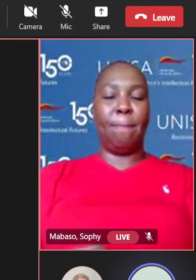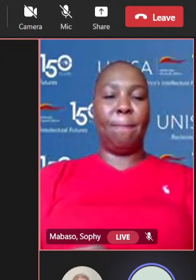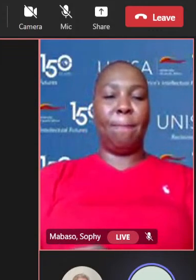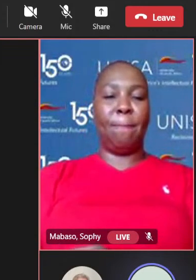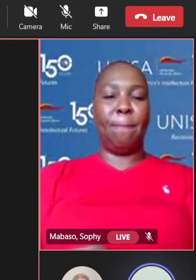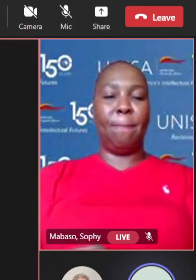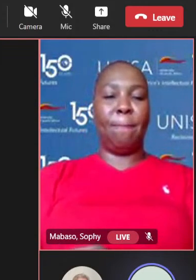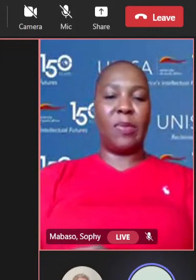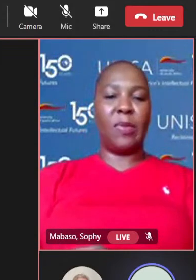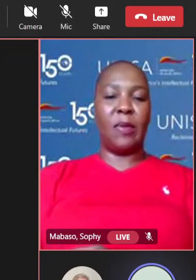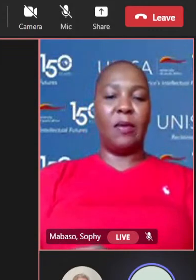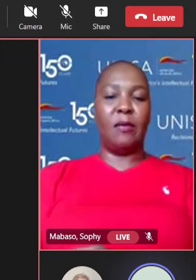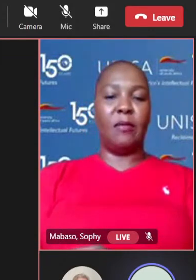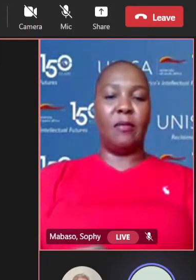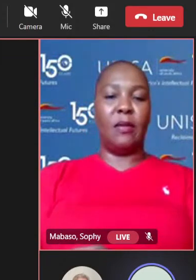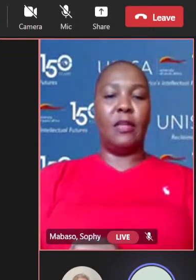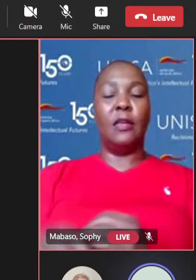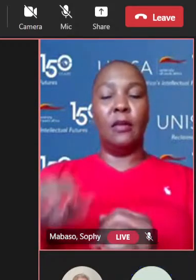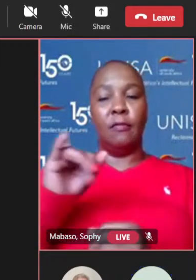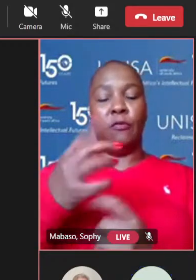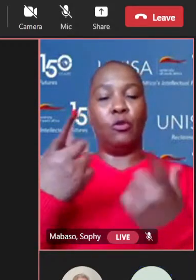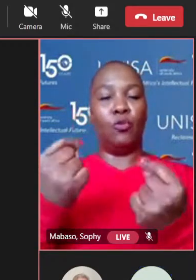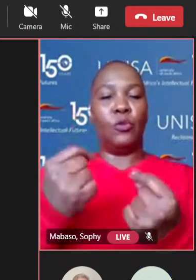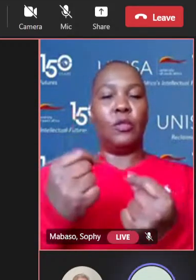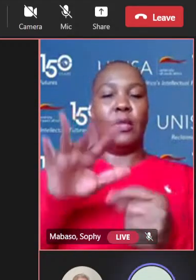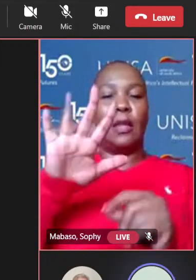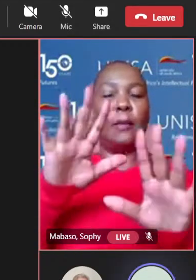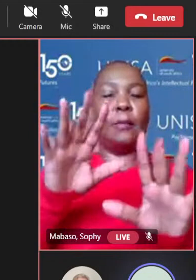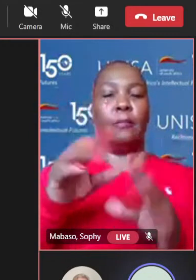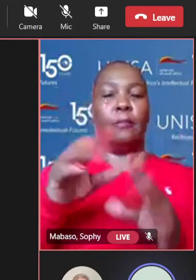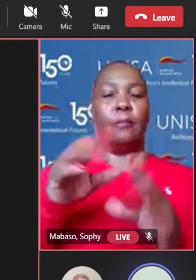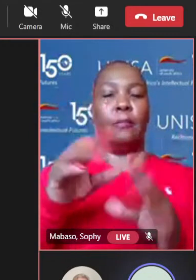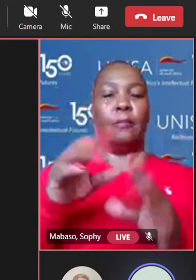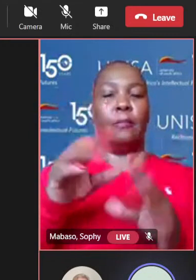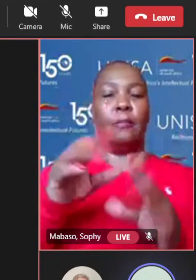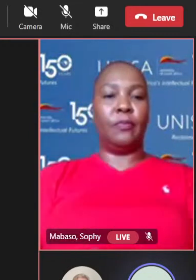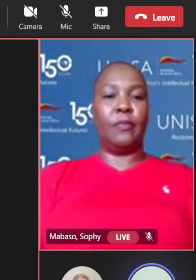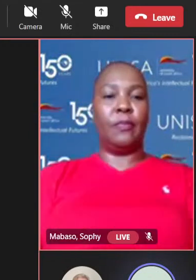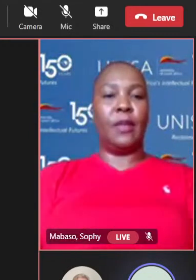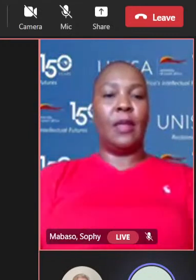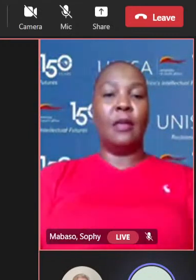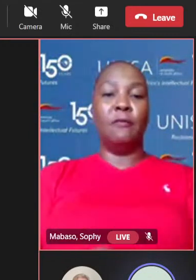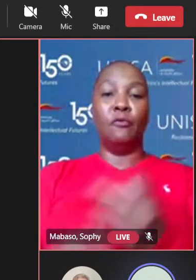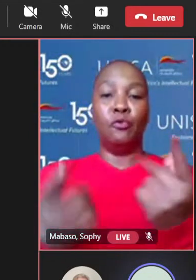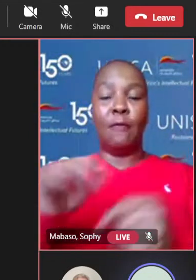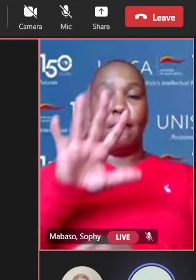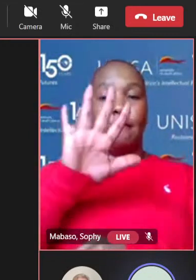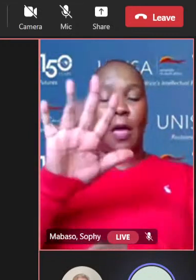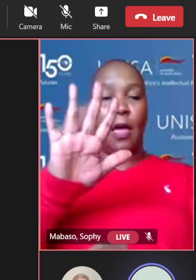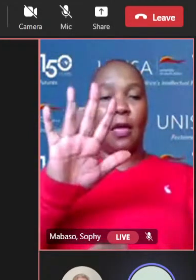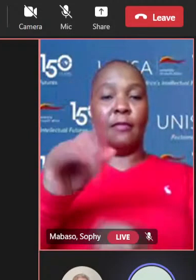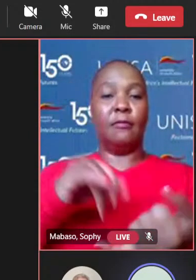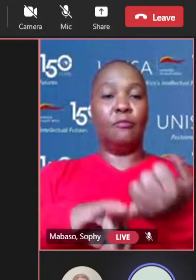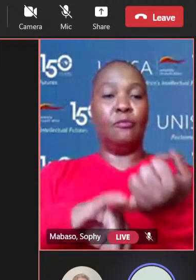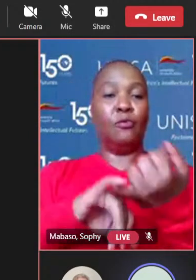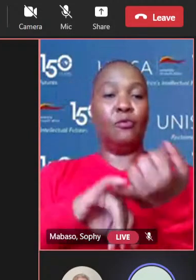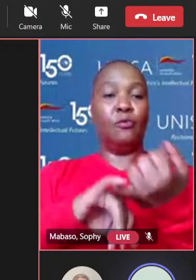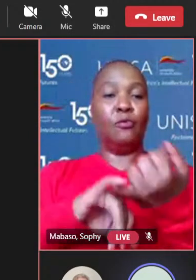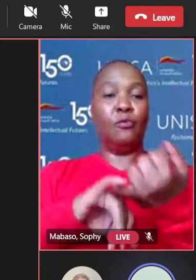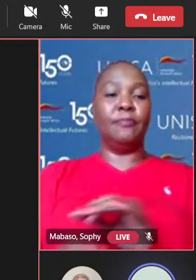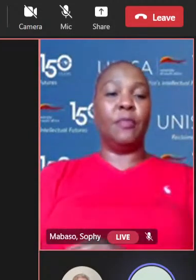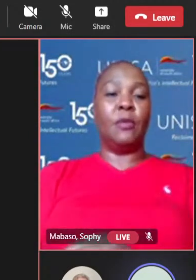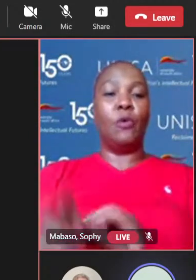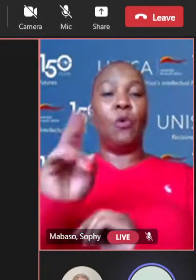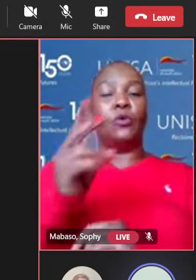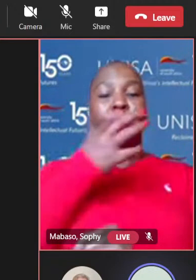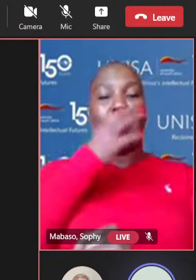If you're doing 10 modules. Next slide, please. If you're doing 5 modules, for example, in a semester, you're also saying,